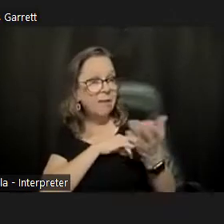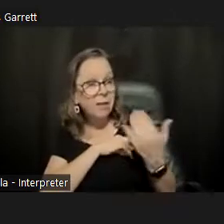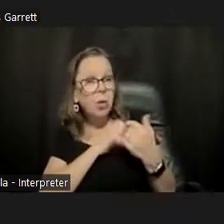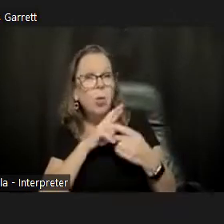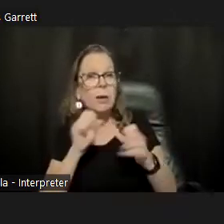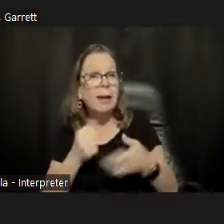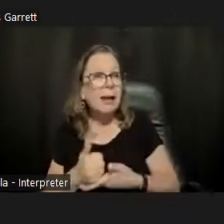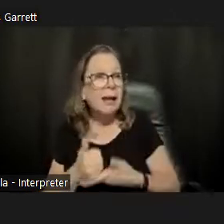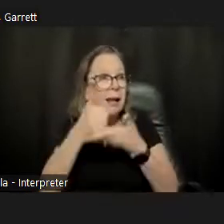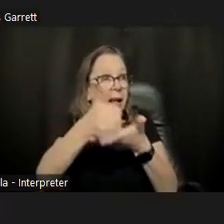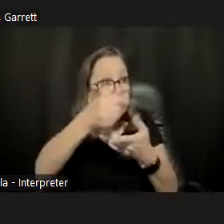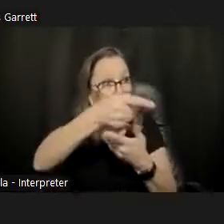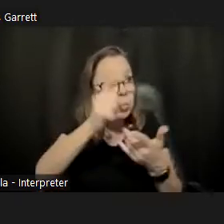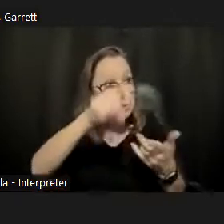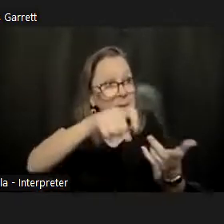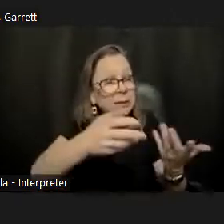with, or